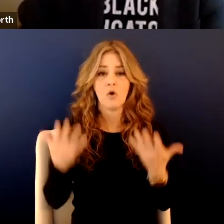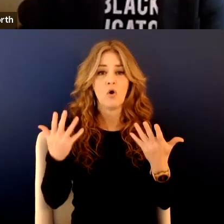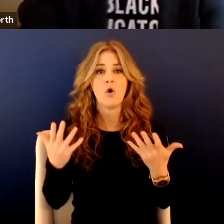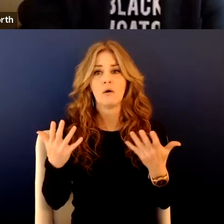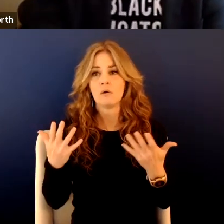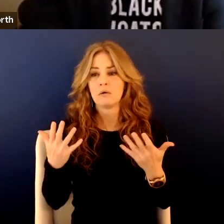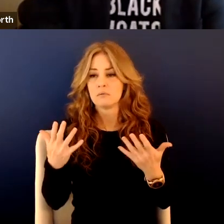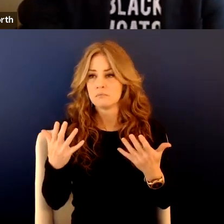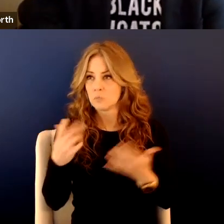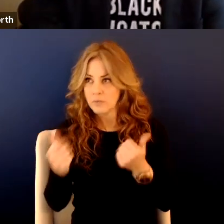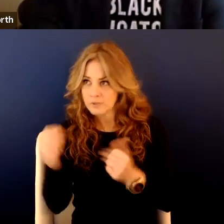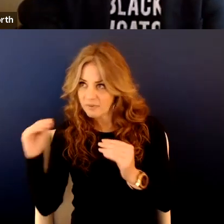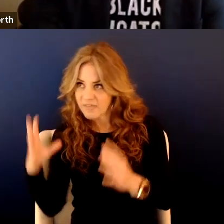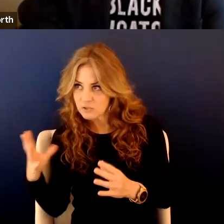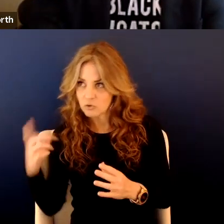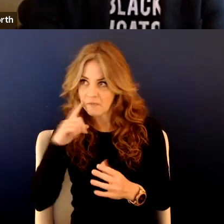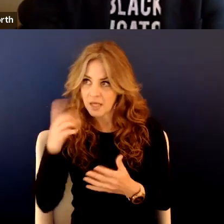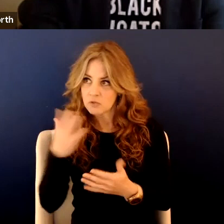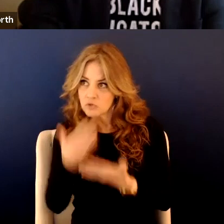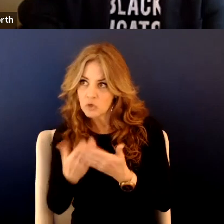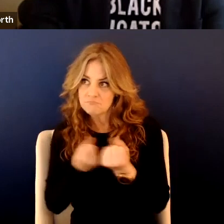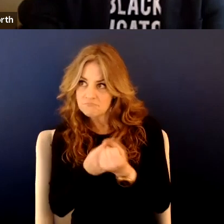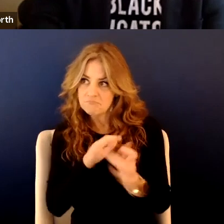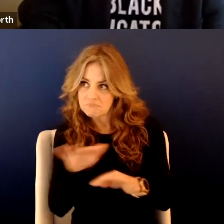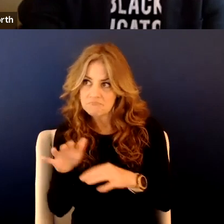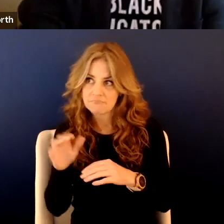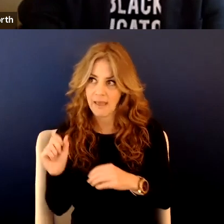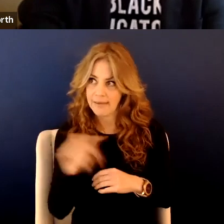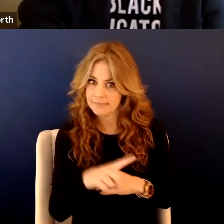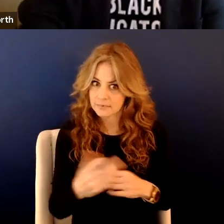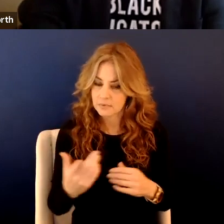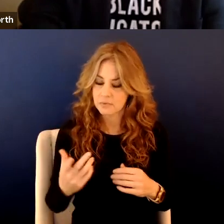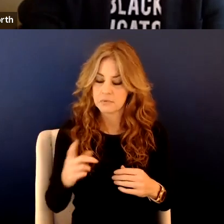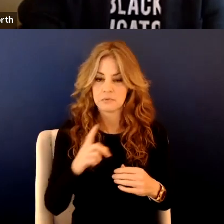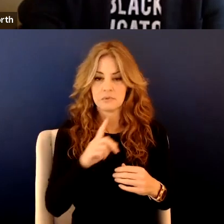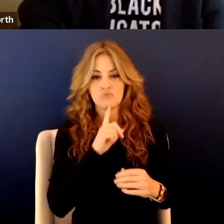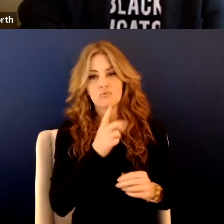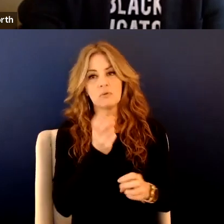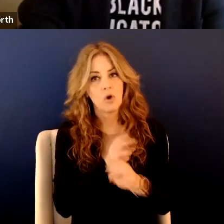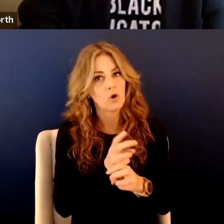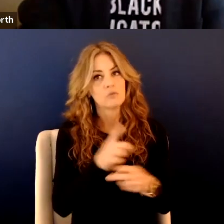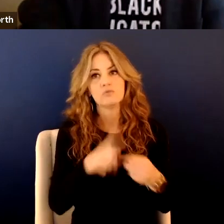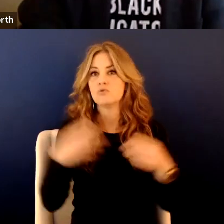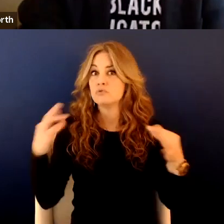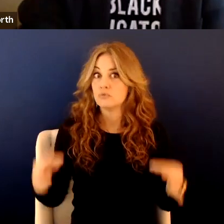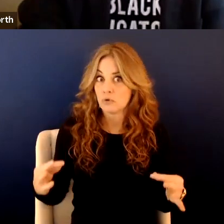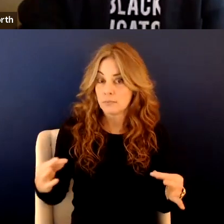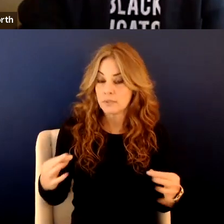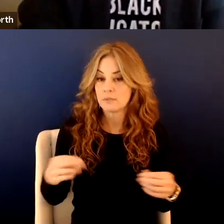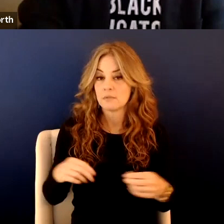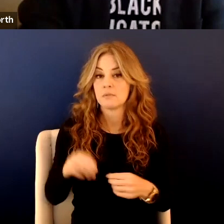that you want to work with. Mm-hmm. You know, it's very difficult to determine whether you will be